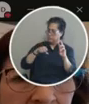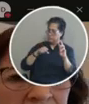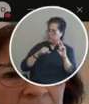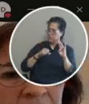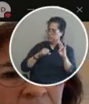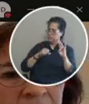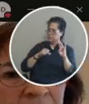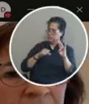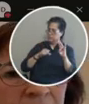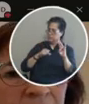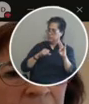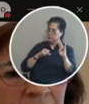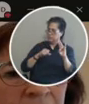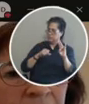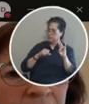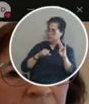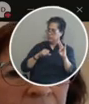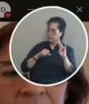Yes. Rivera.